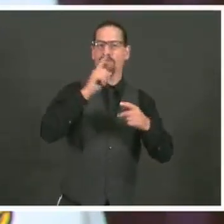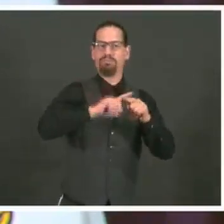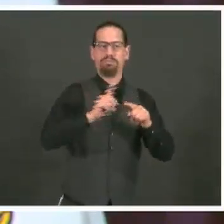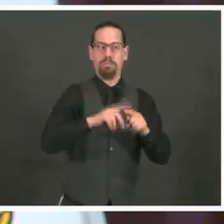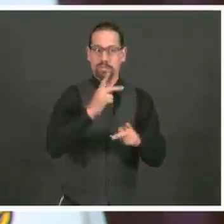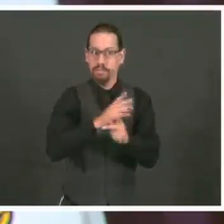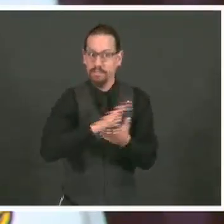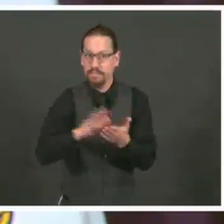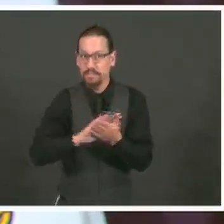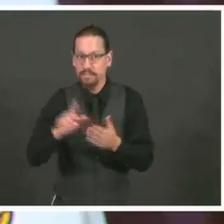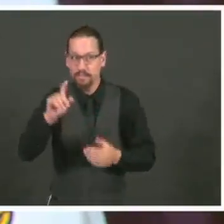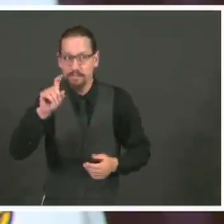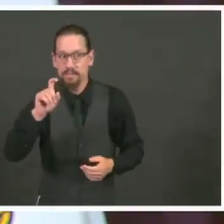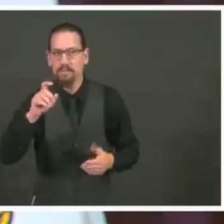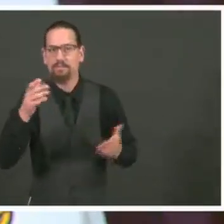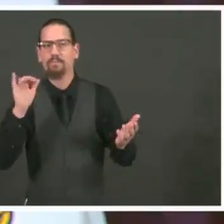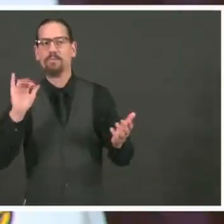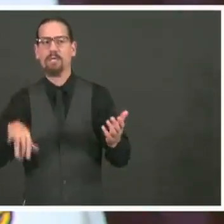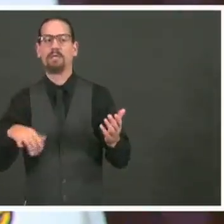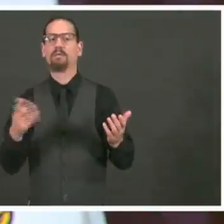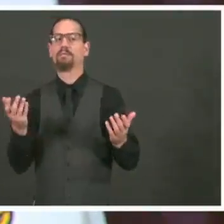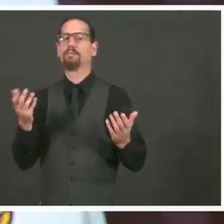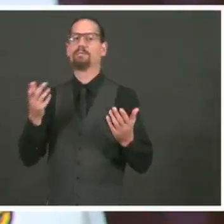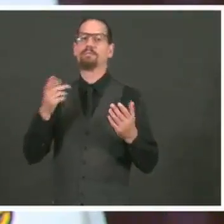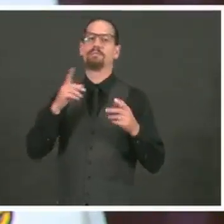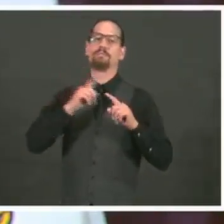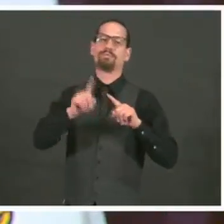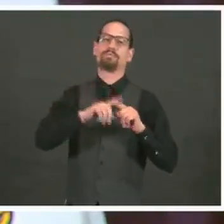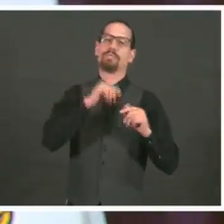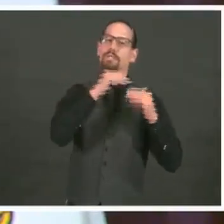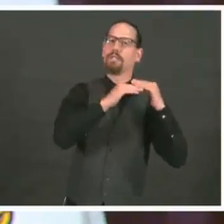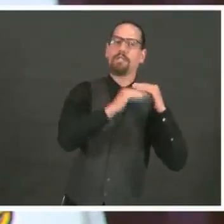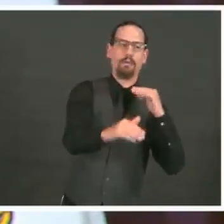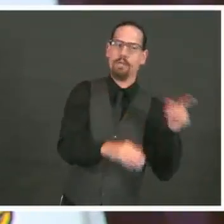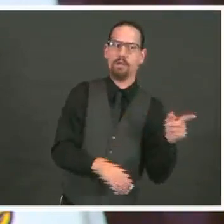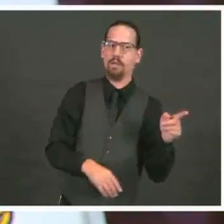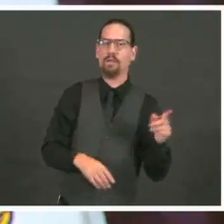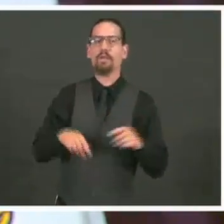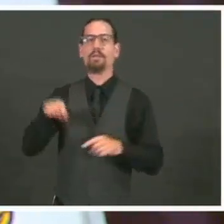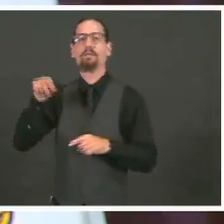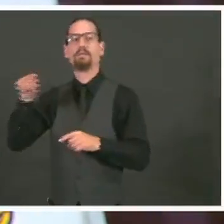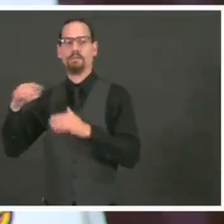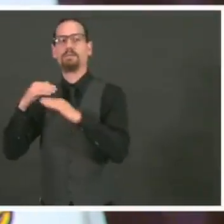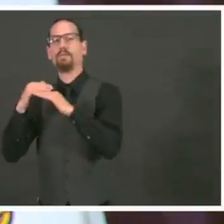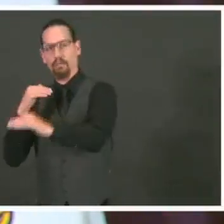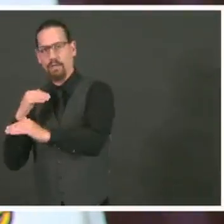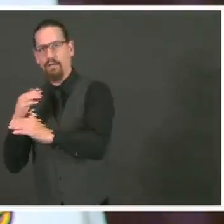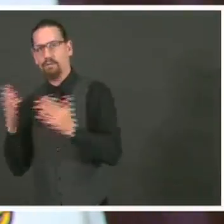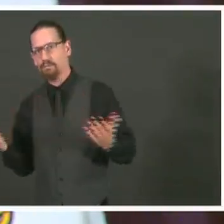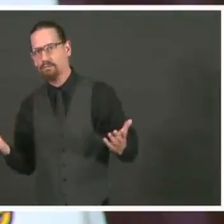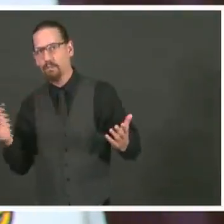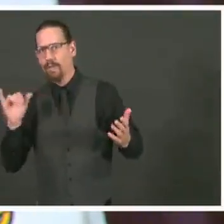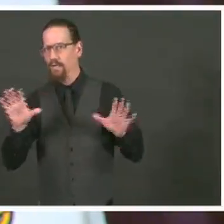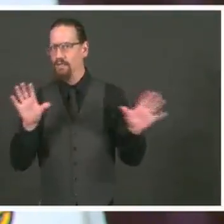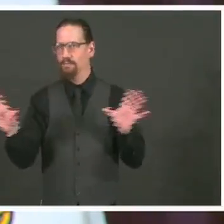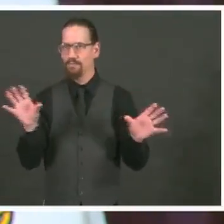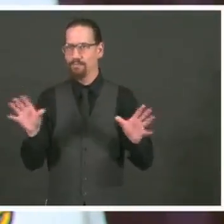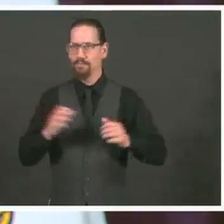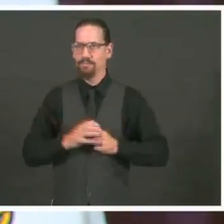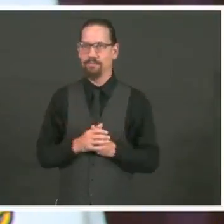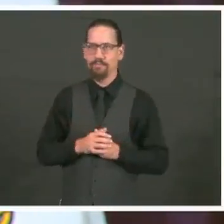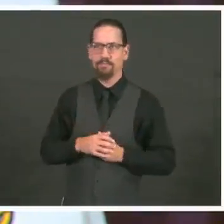approach, and we really want everyone to understand how critical it is with those gatherings to apply the rules that we